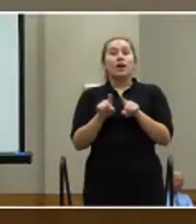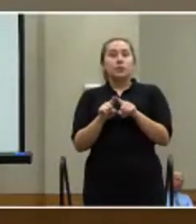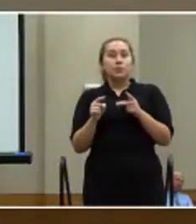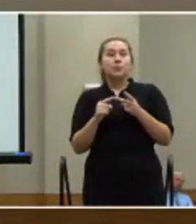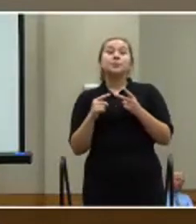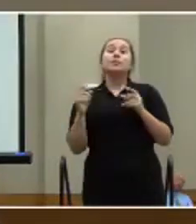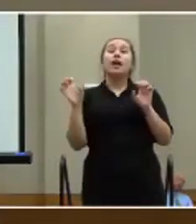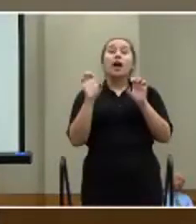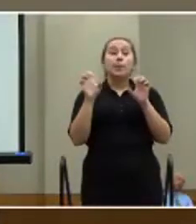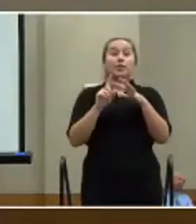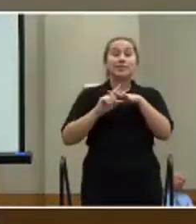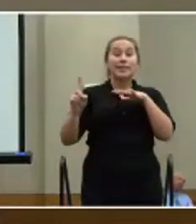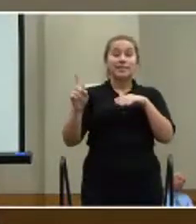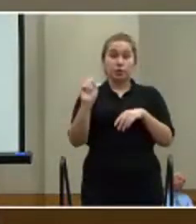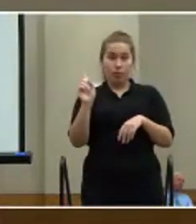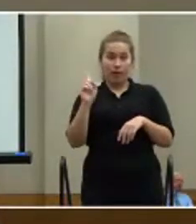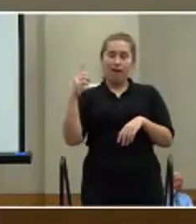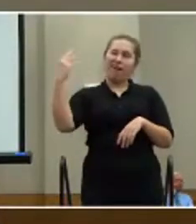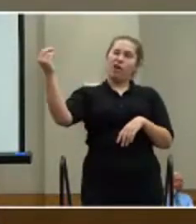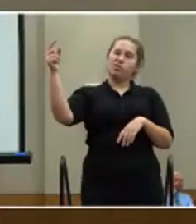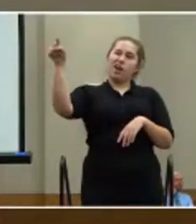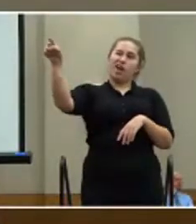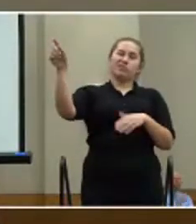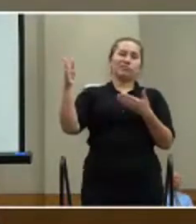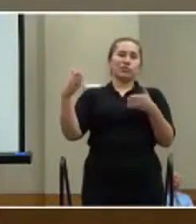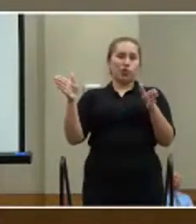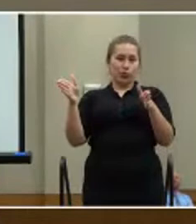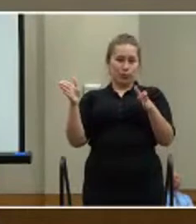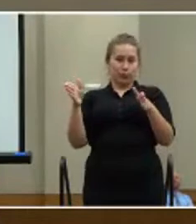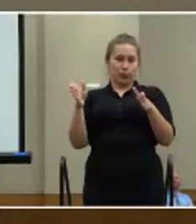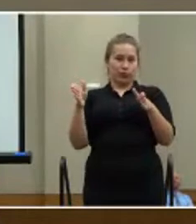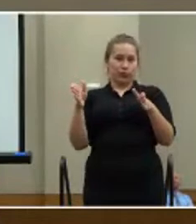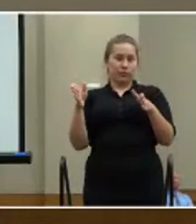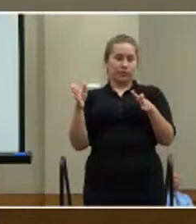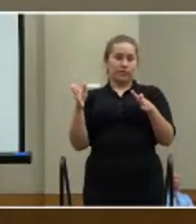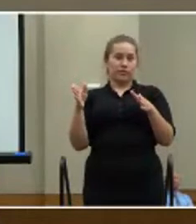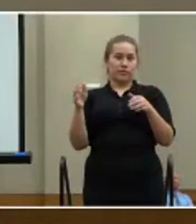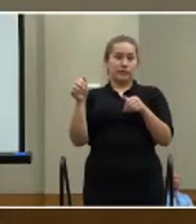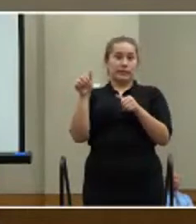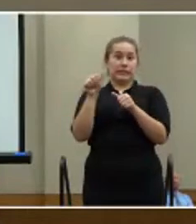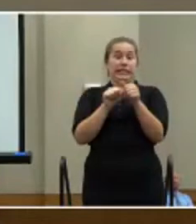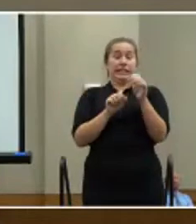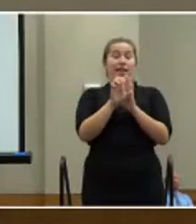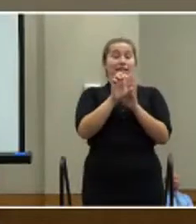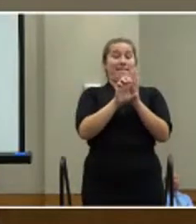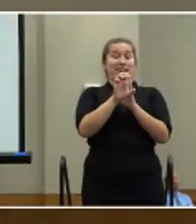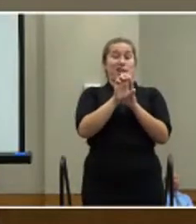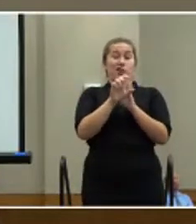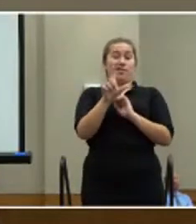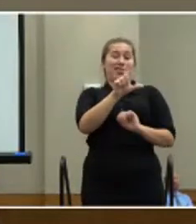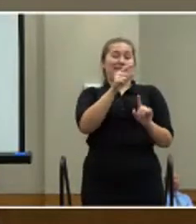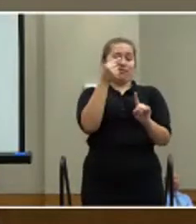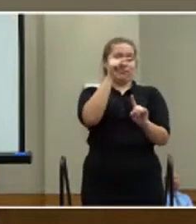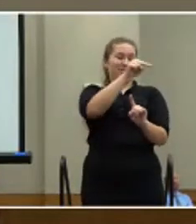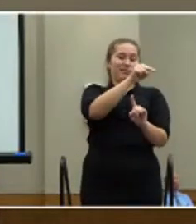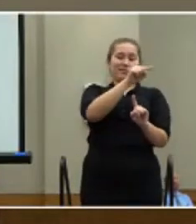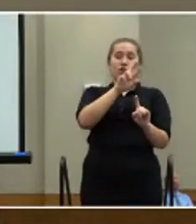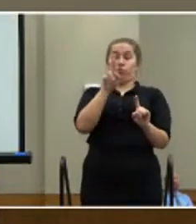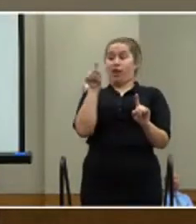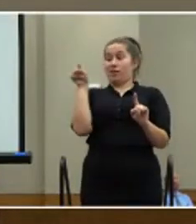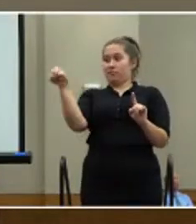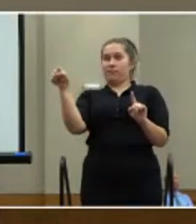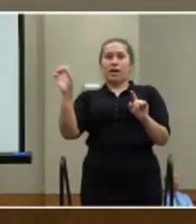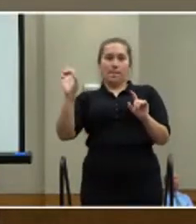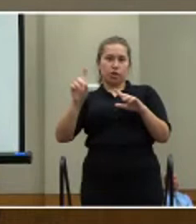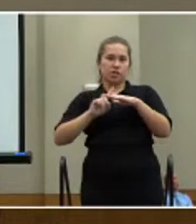emergency exits are located outside the room, our room, just past each of the elevators on the left and right-hand side.